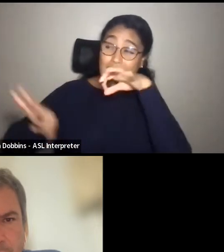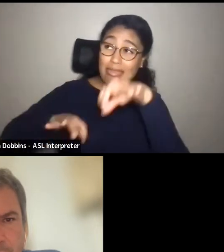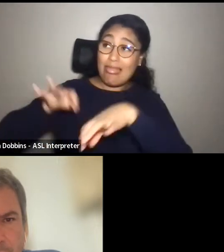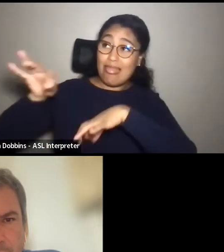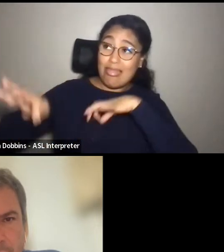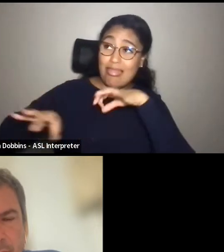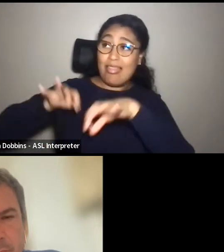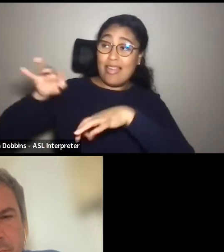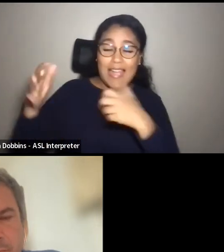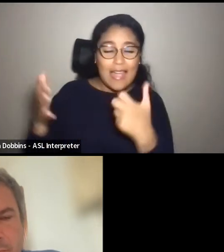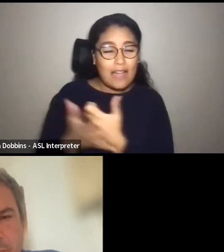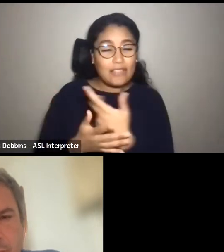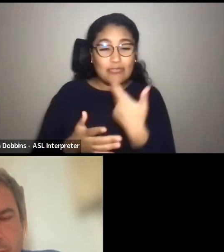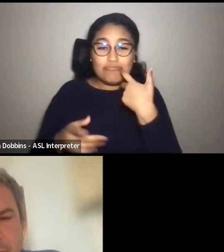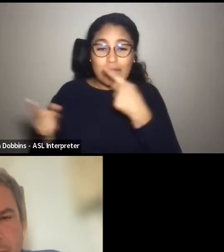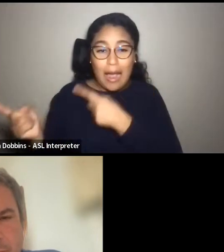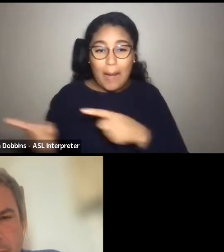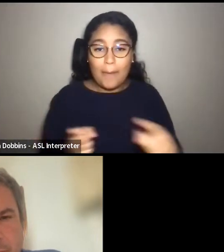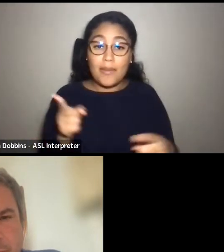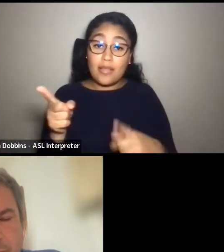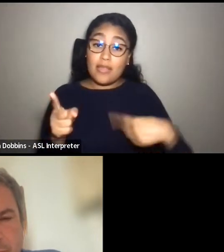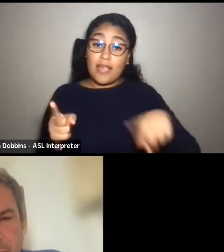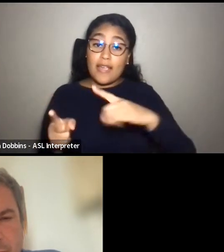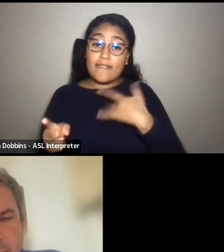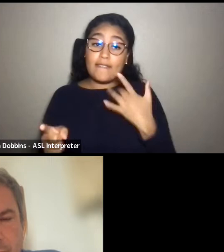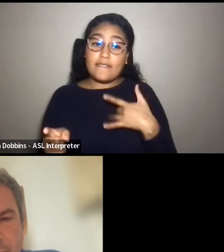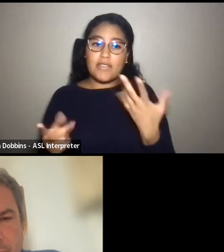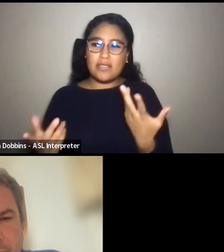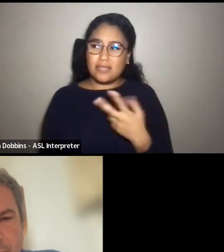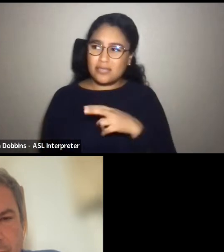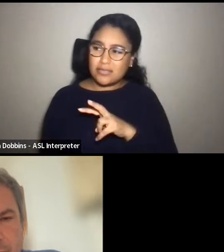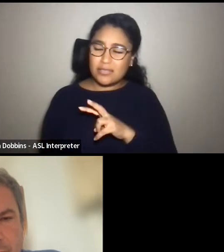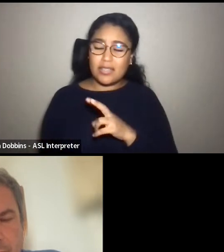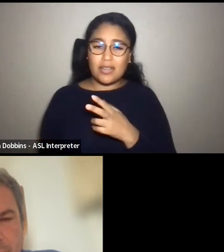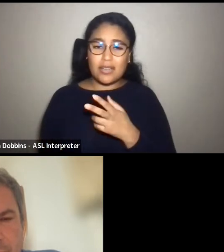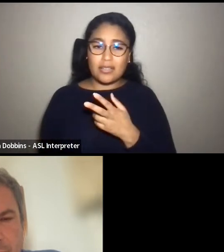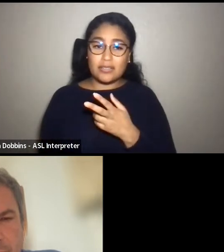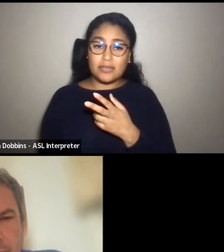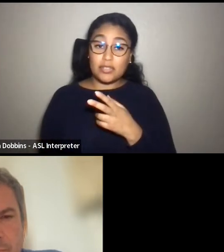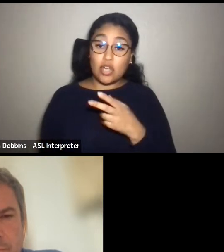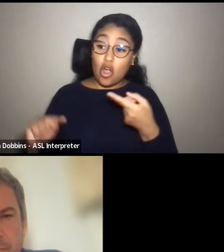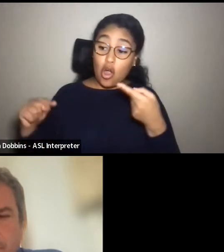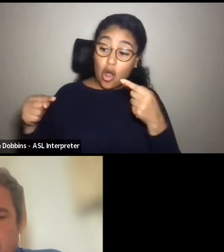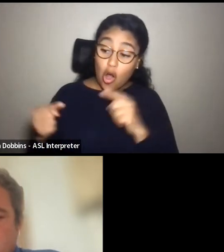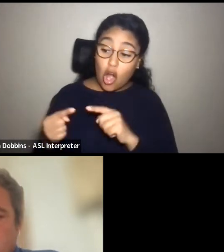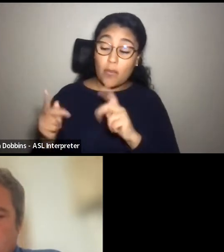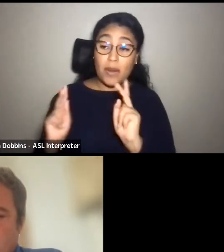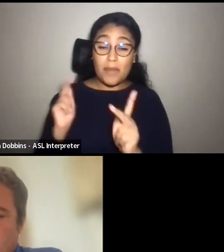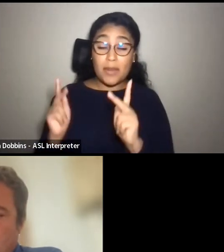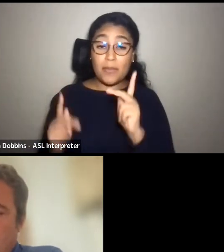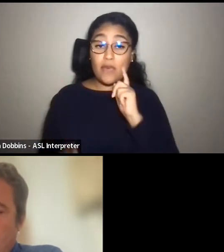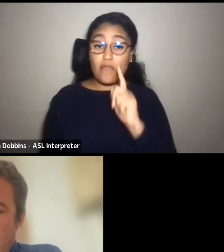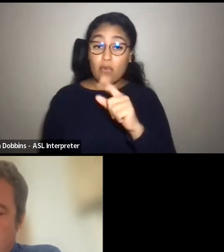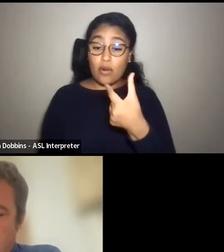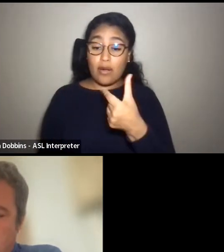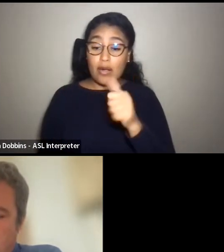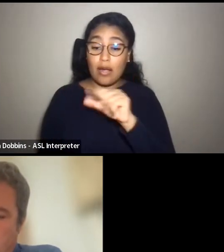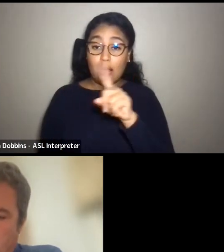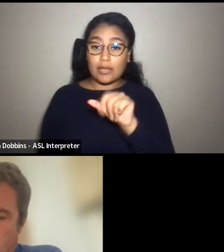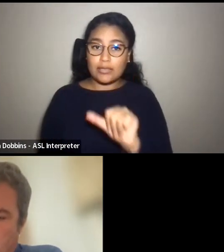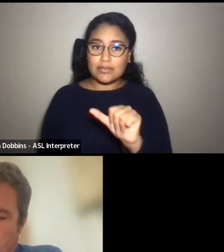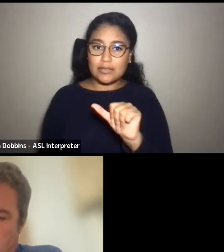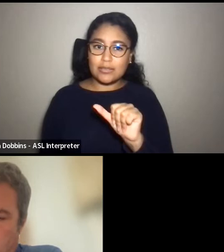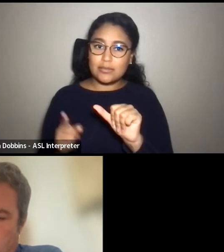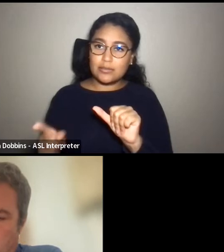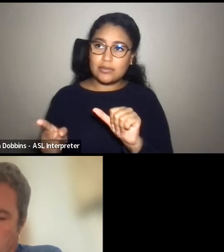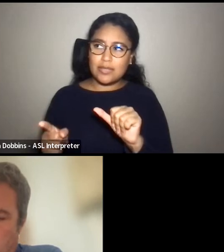occurred. They feel compelled to state that harming citizens of Gaza isn't okay, even though they never thought